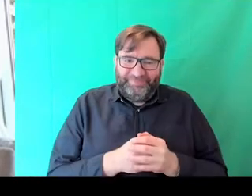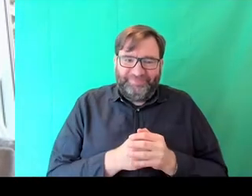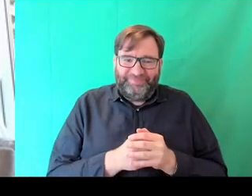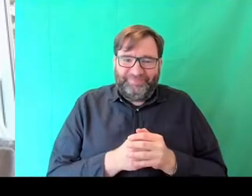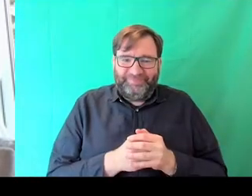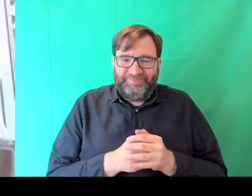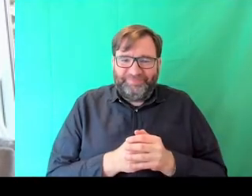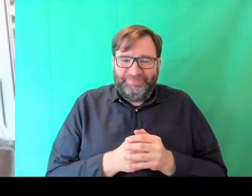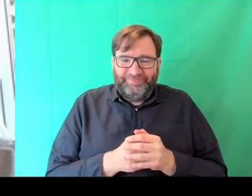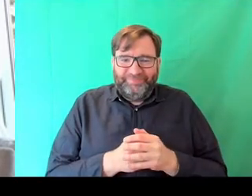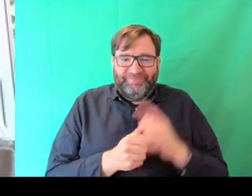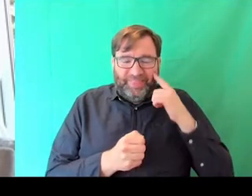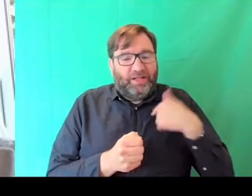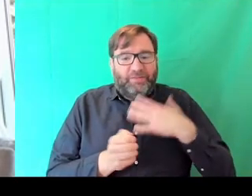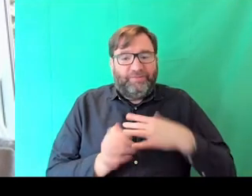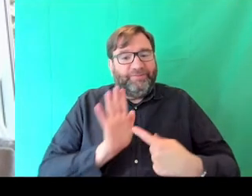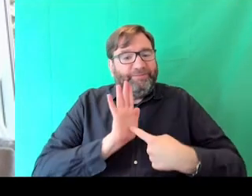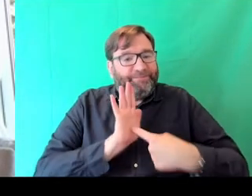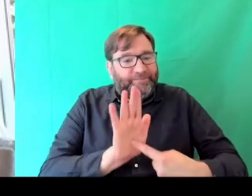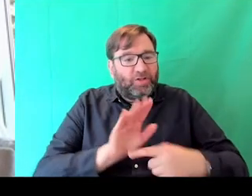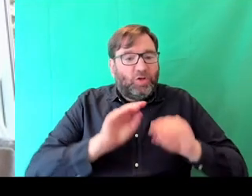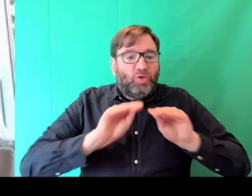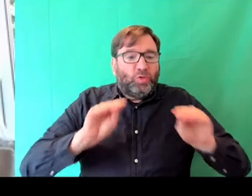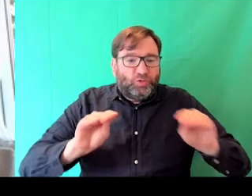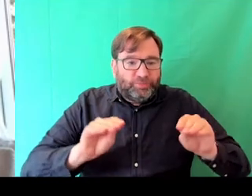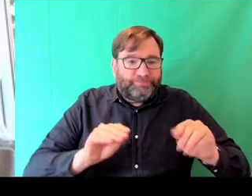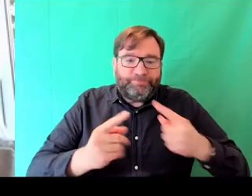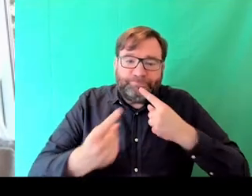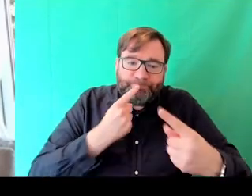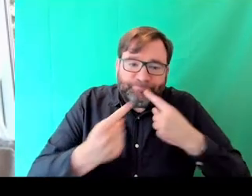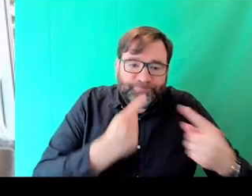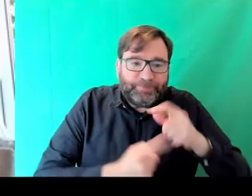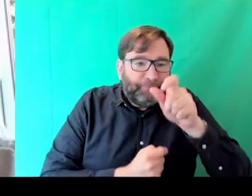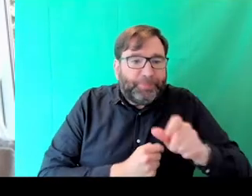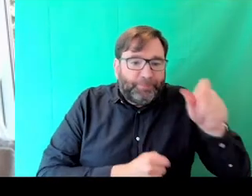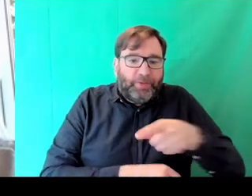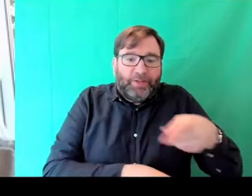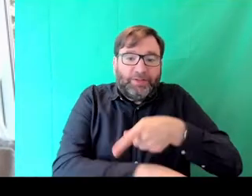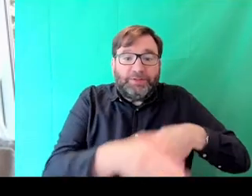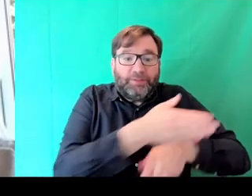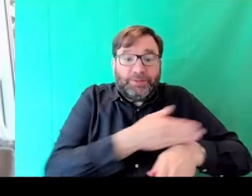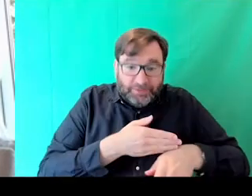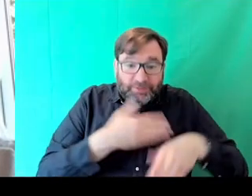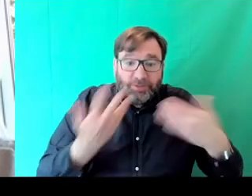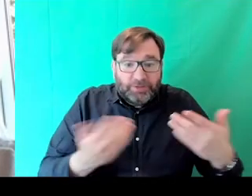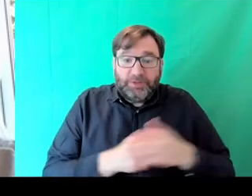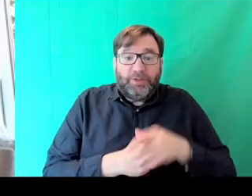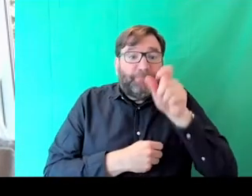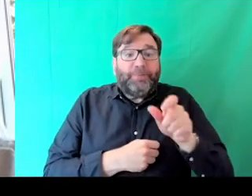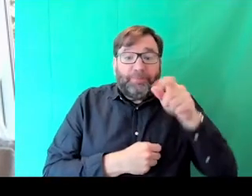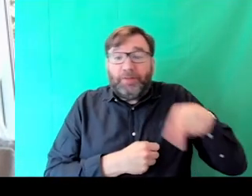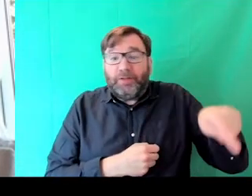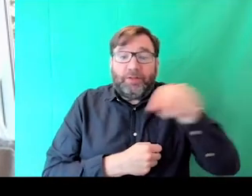people. And even in that sentence of I'm a person with a disability, the word person comes first.